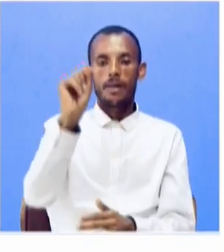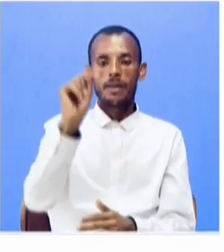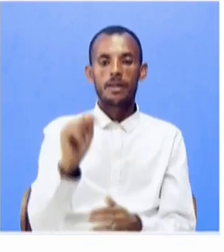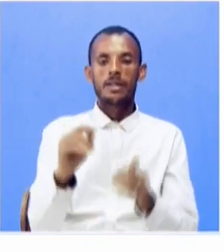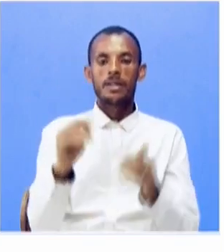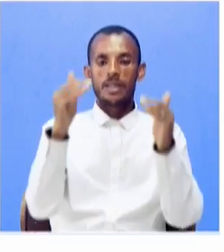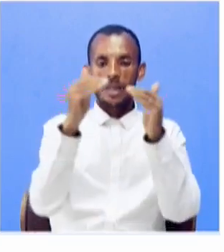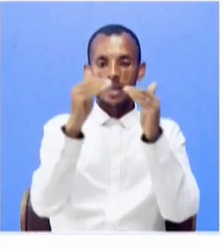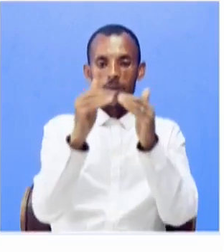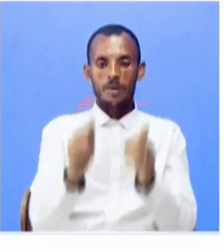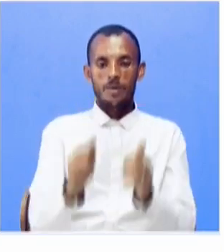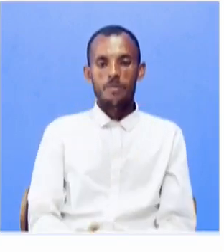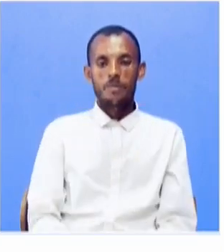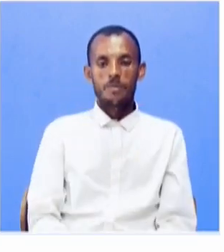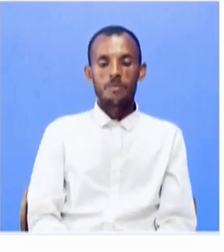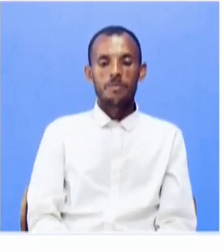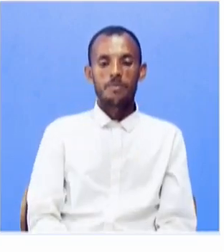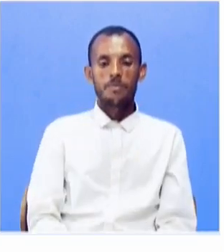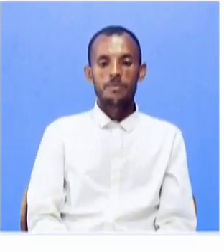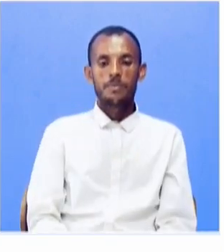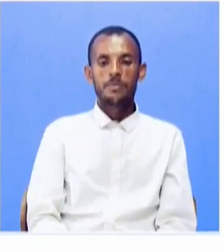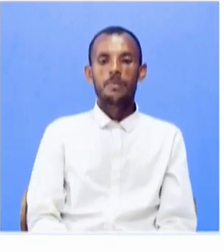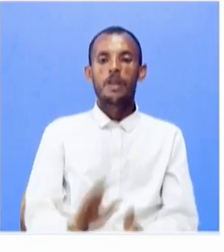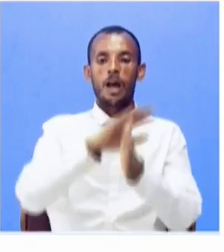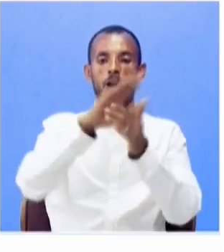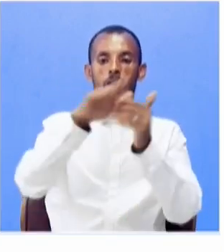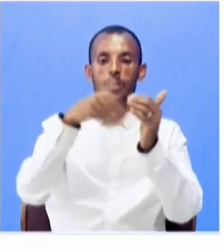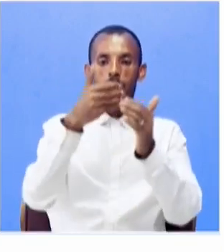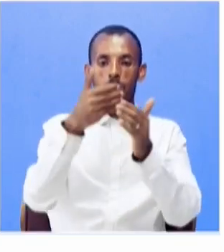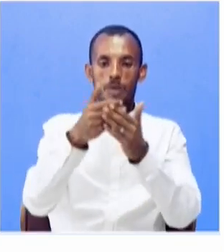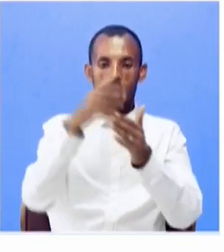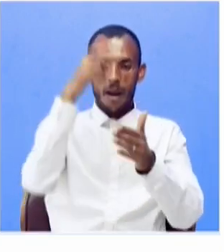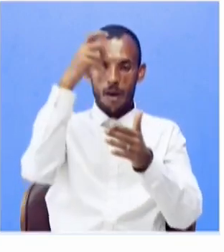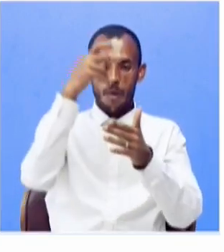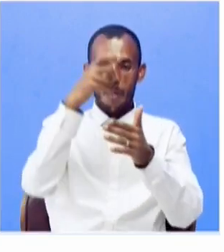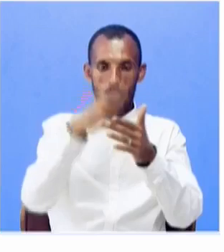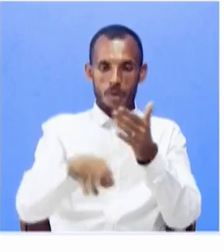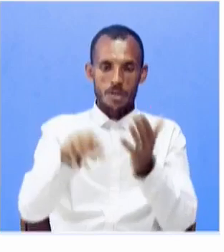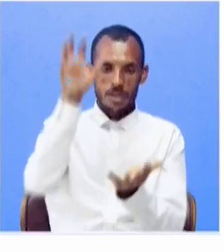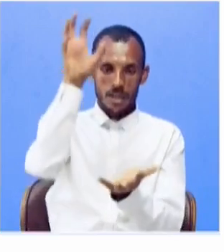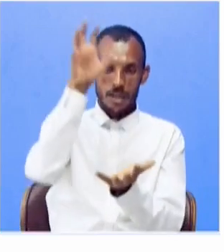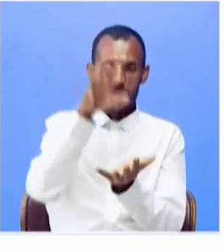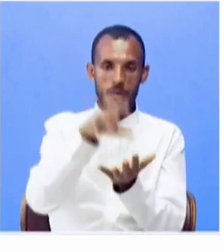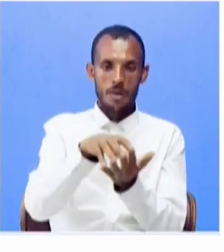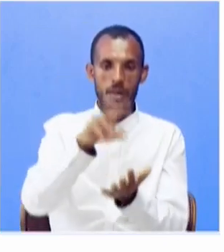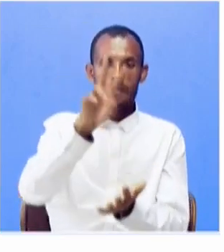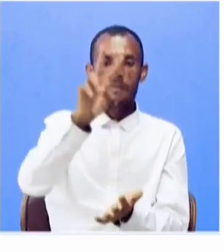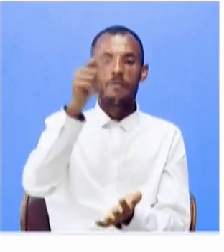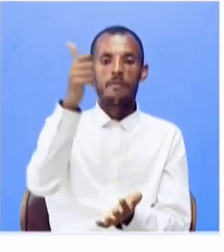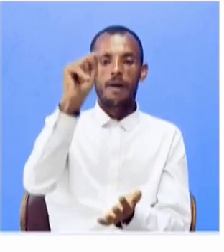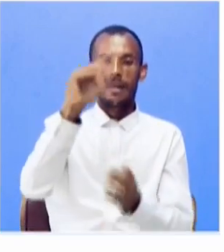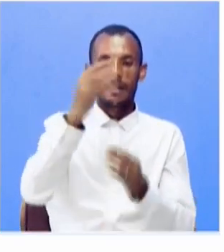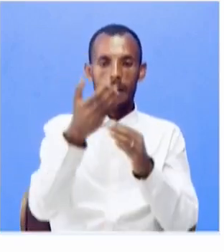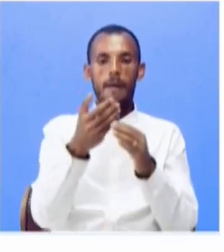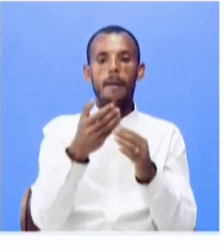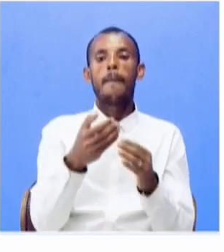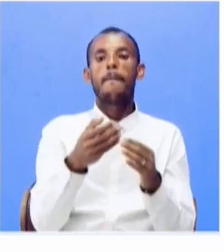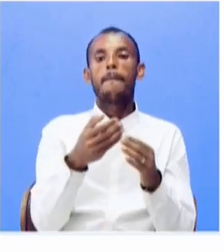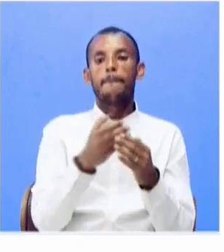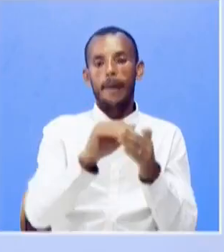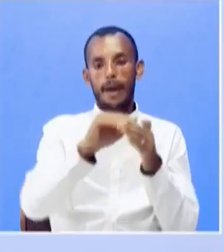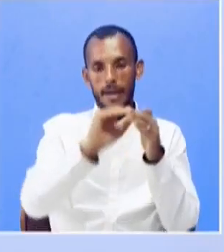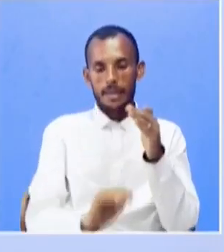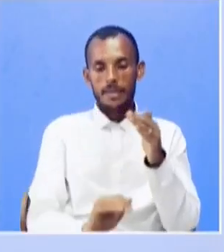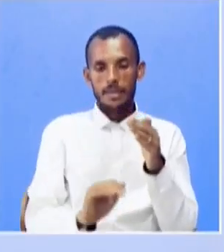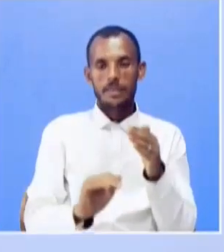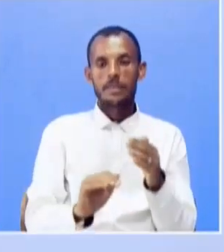is equal to this, the total cost including VAT minus the price before